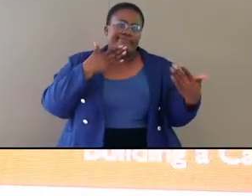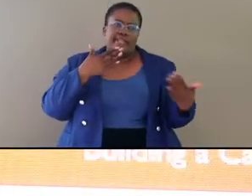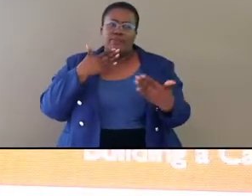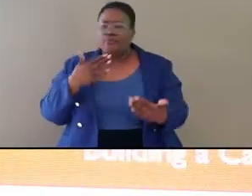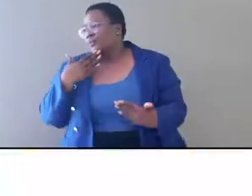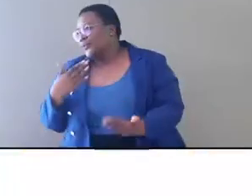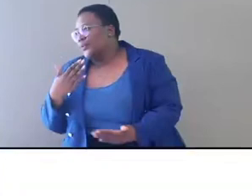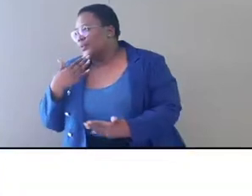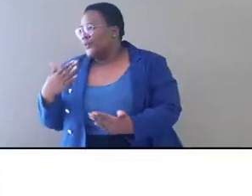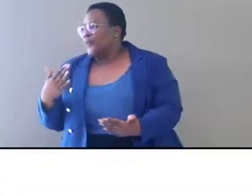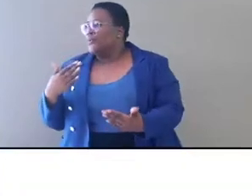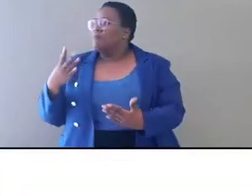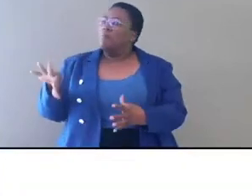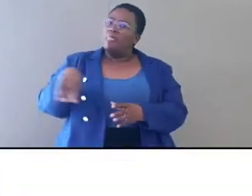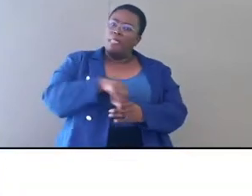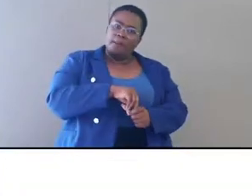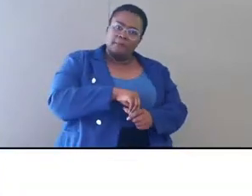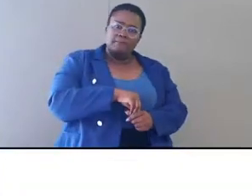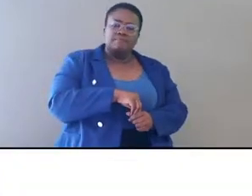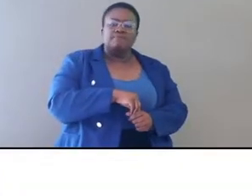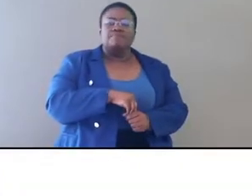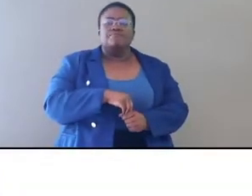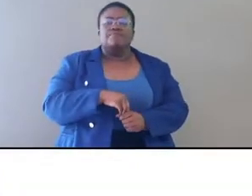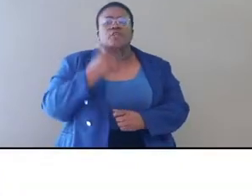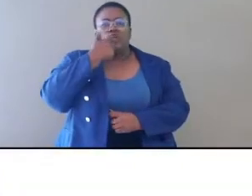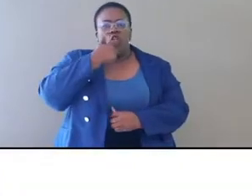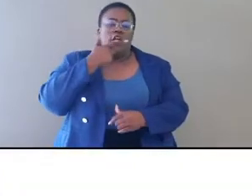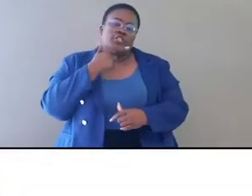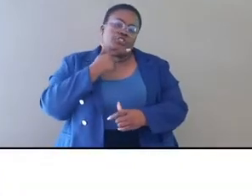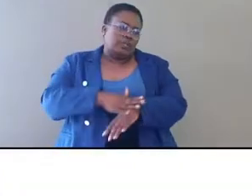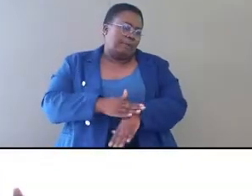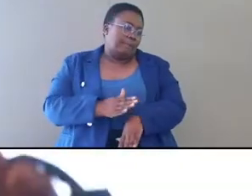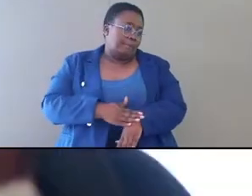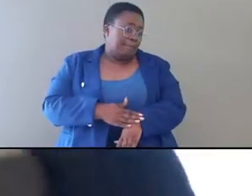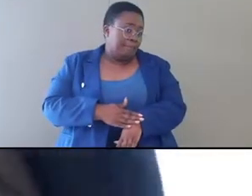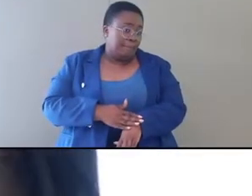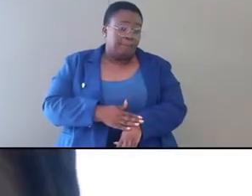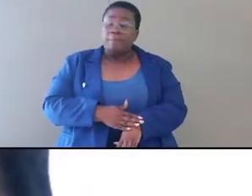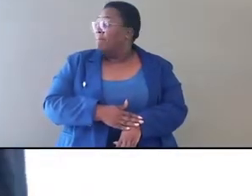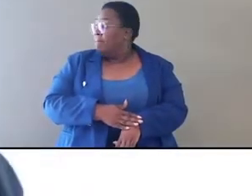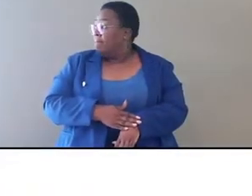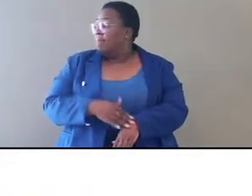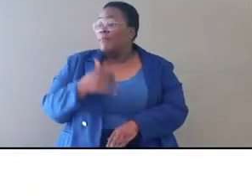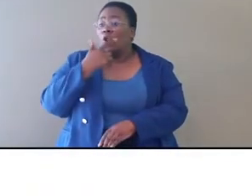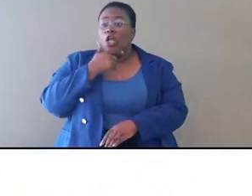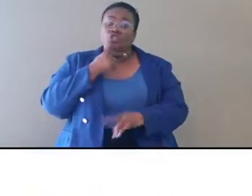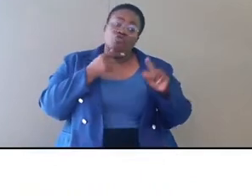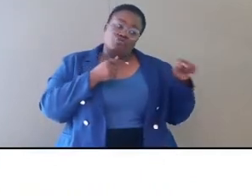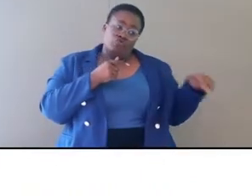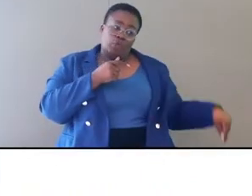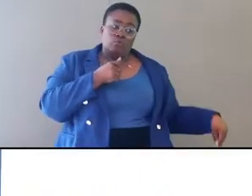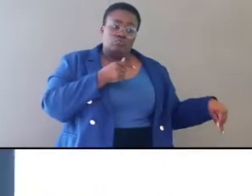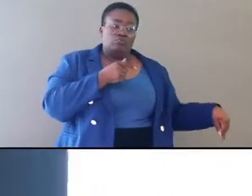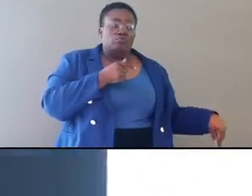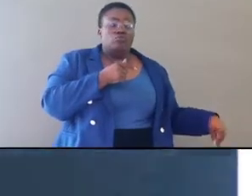be part of this important session, it's lunchtime. So, lunch will be served downstairs,